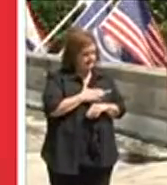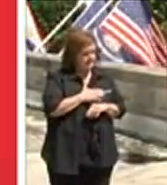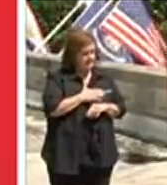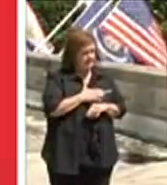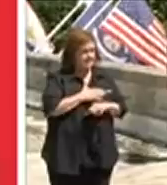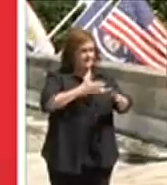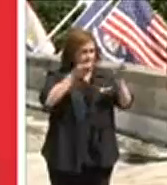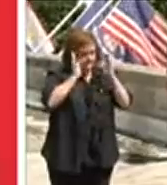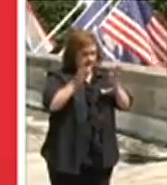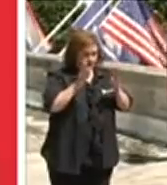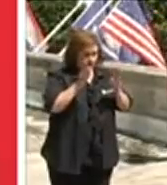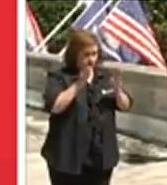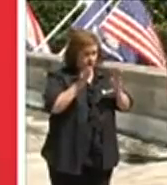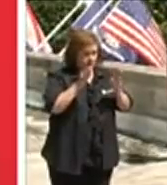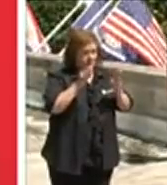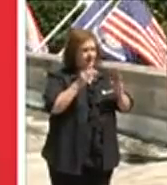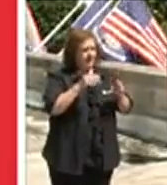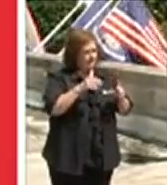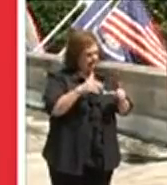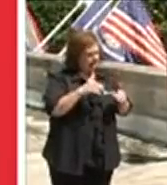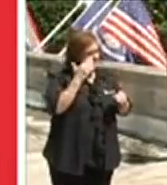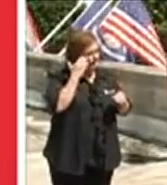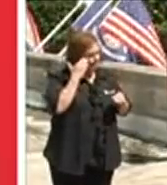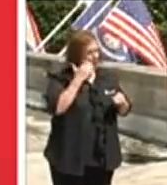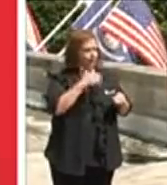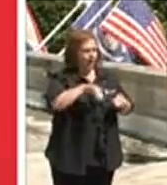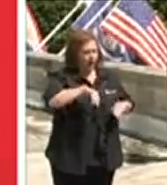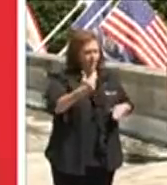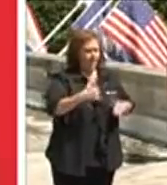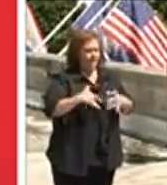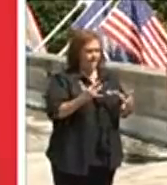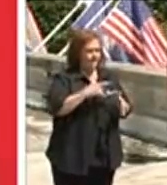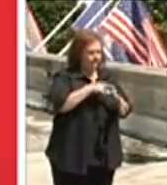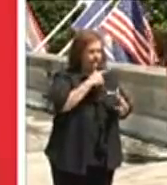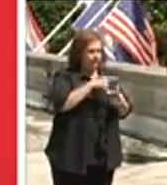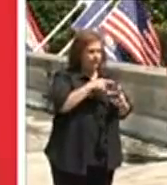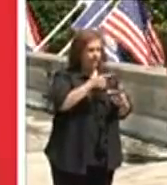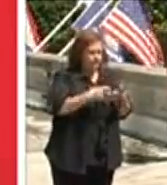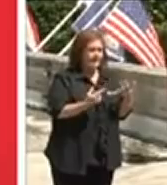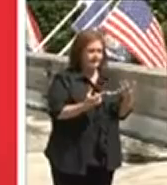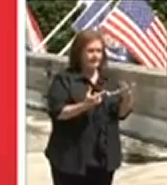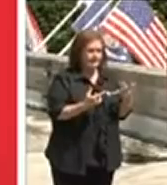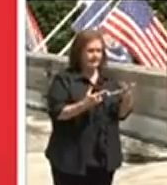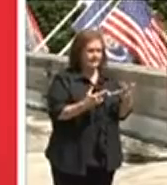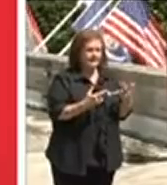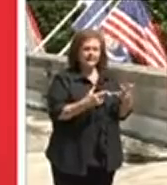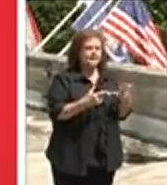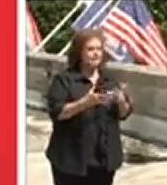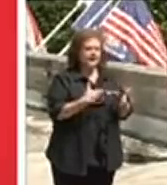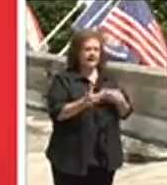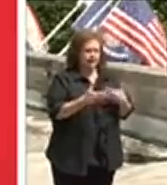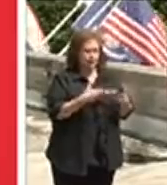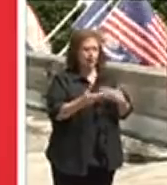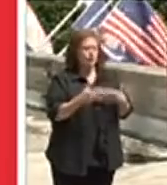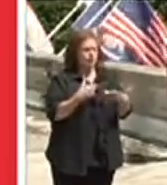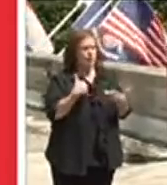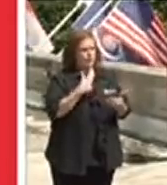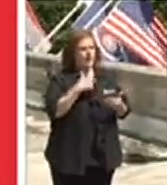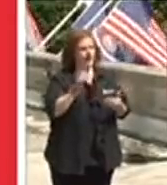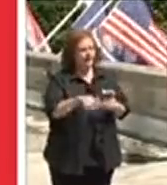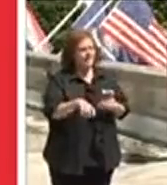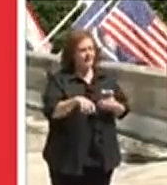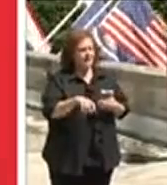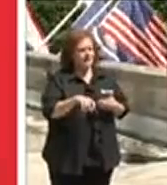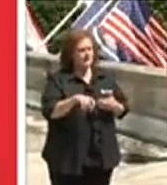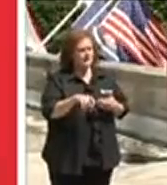things going on. We also have to stay focused on all of the different levers and layers that we're on, whether